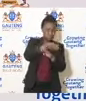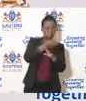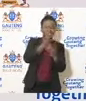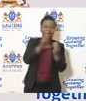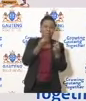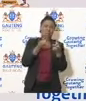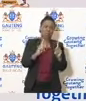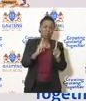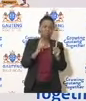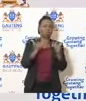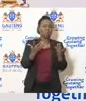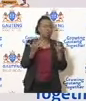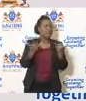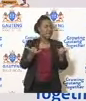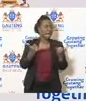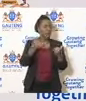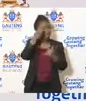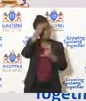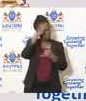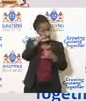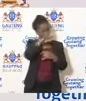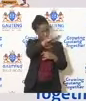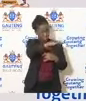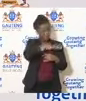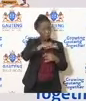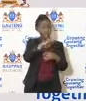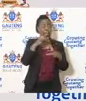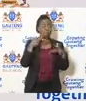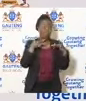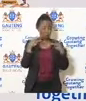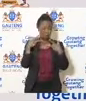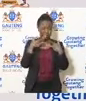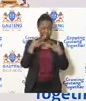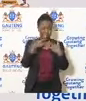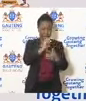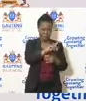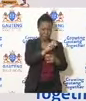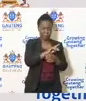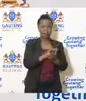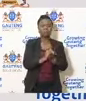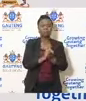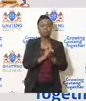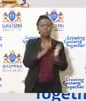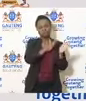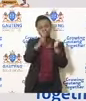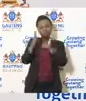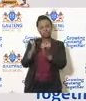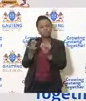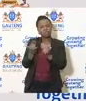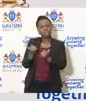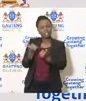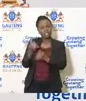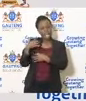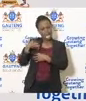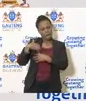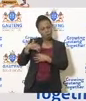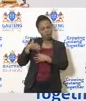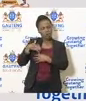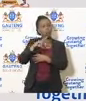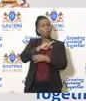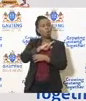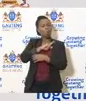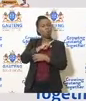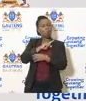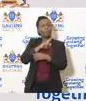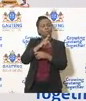that would be our concern in Tshwane. If you look at Ekurhuleni, we have always said to you,